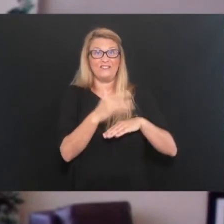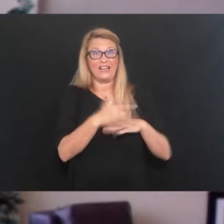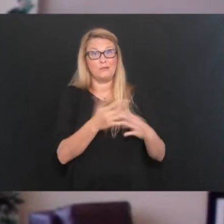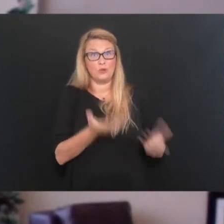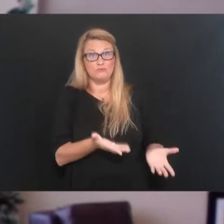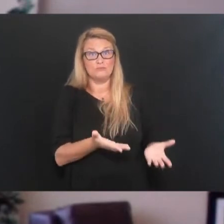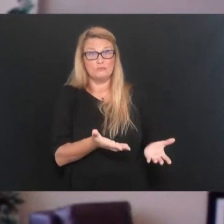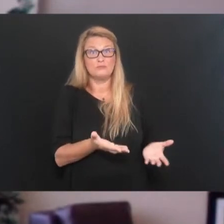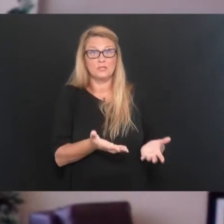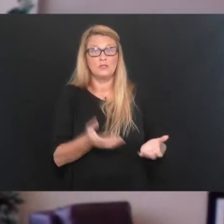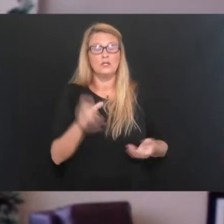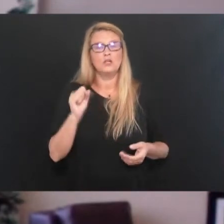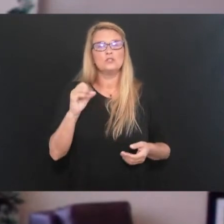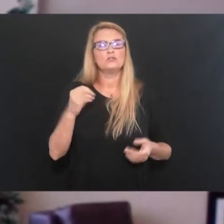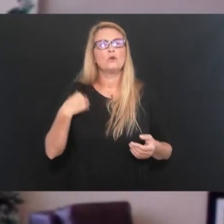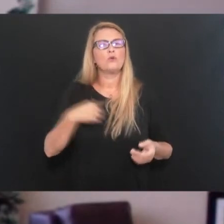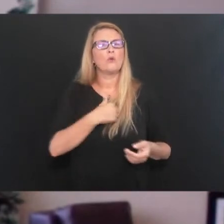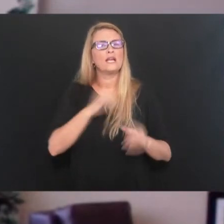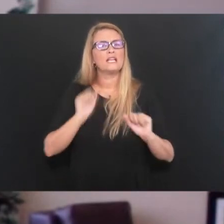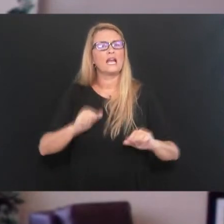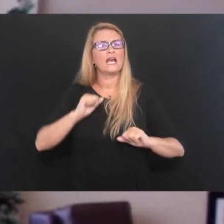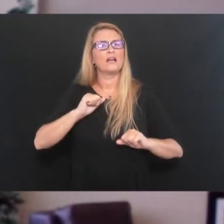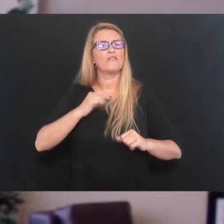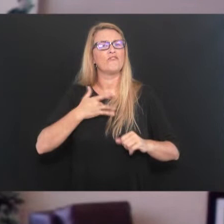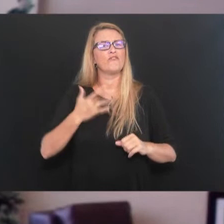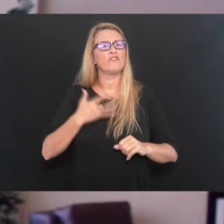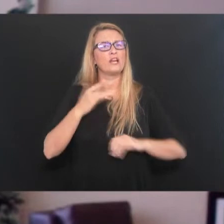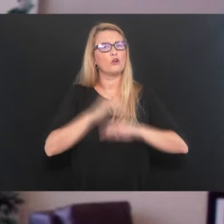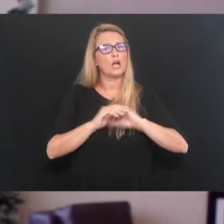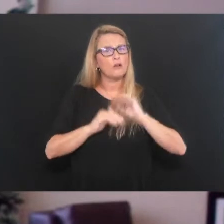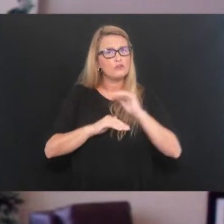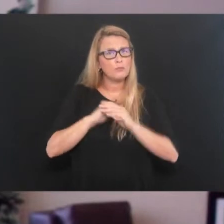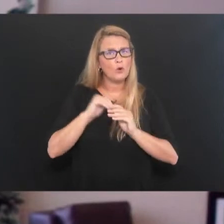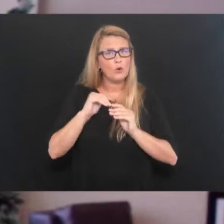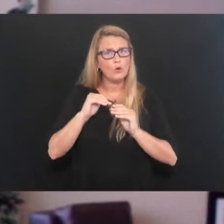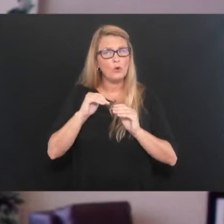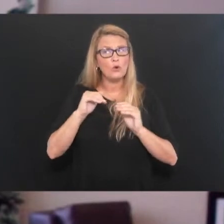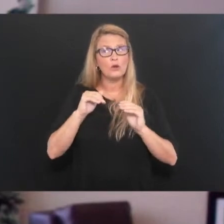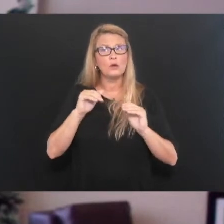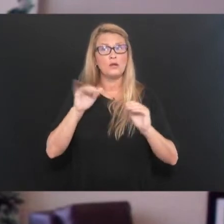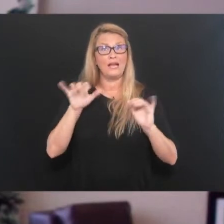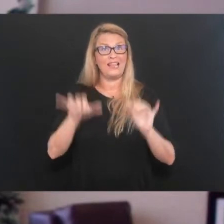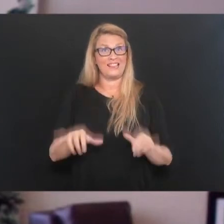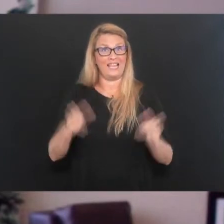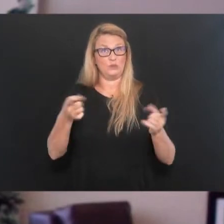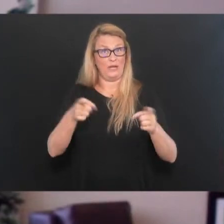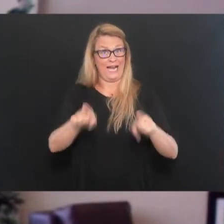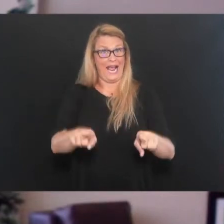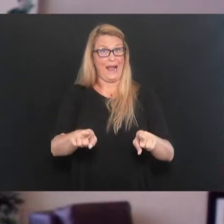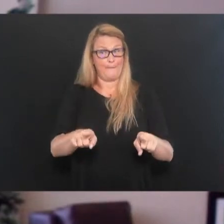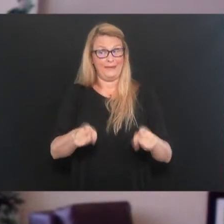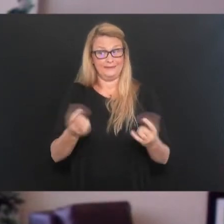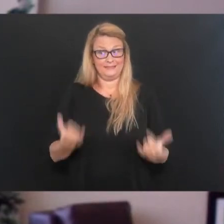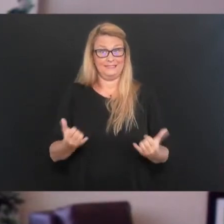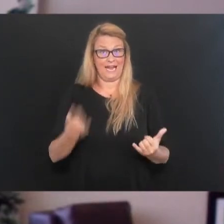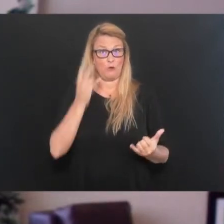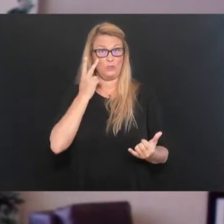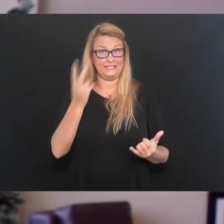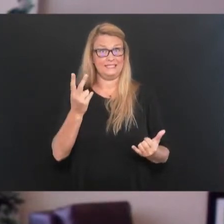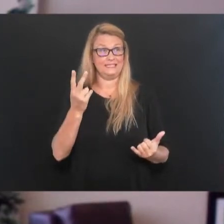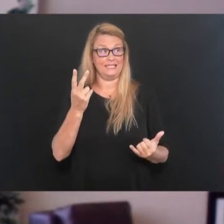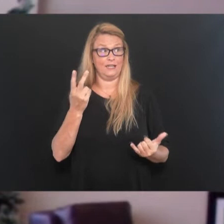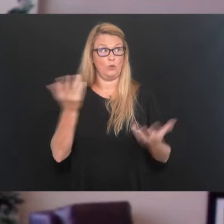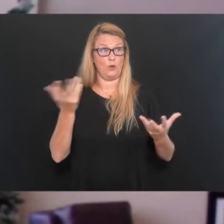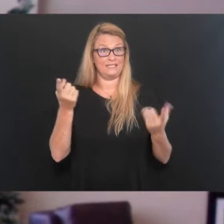think that we can feel absolutely comfortable. This is what happens when the Delta variant really takes hold in